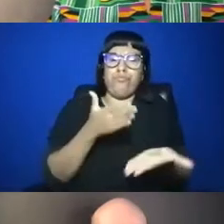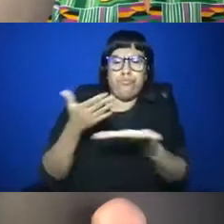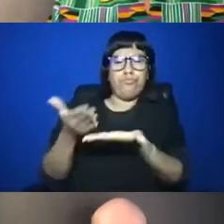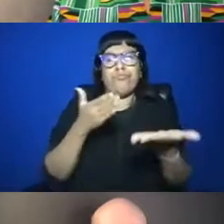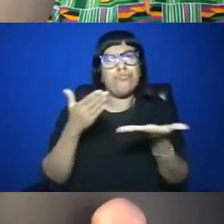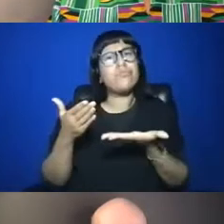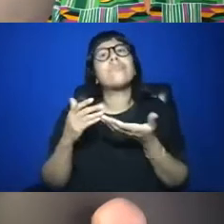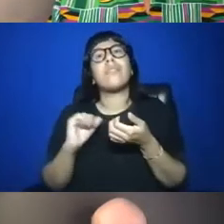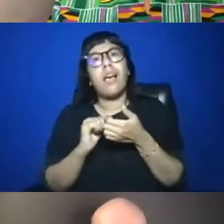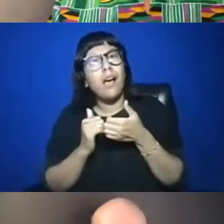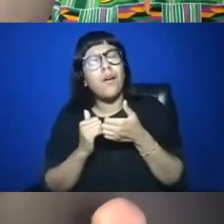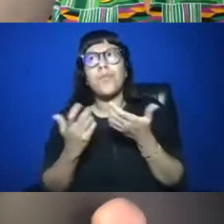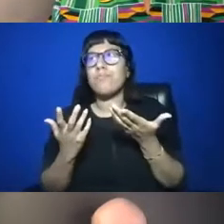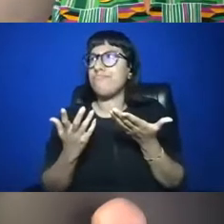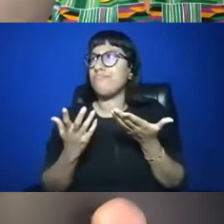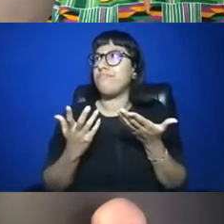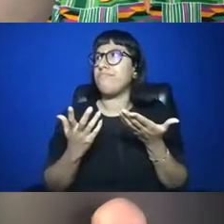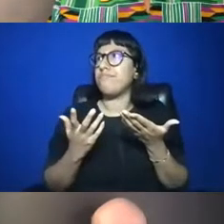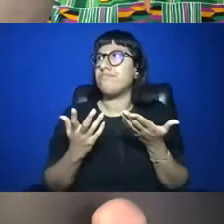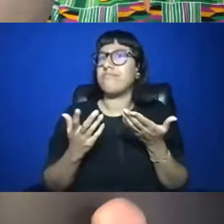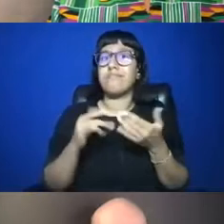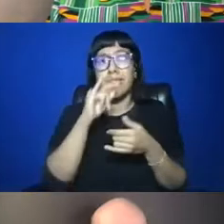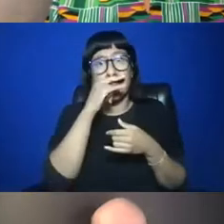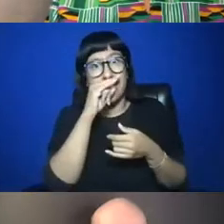how the kids